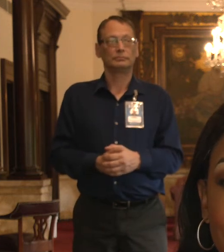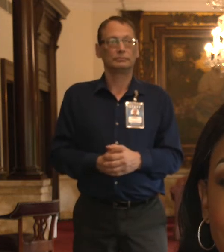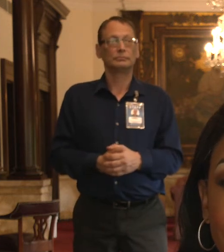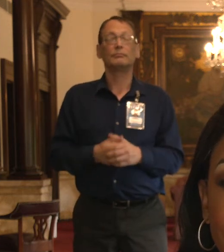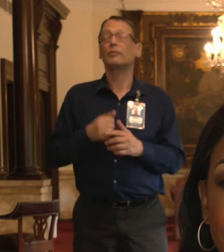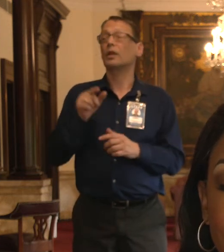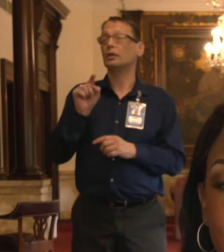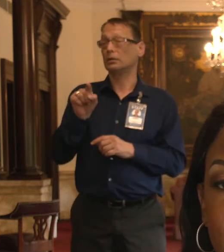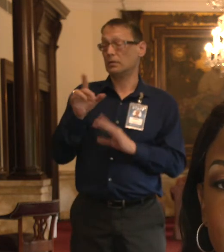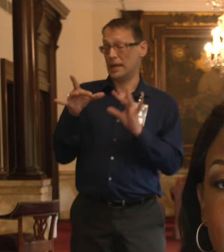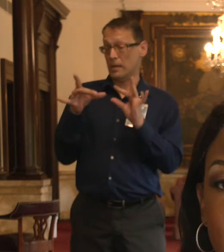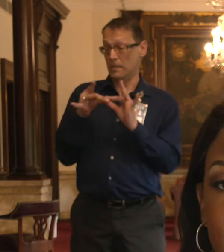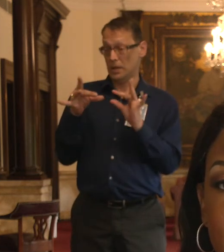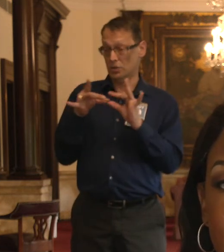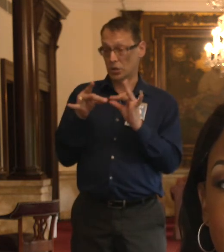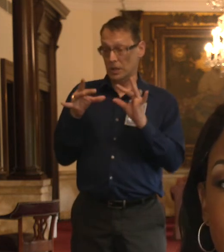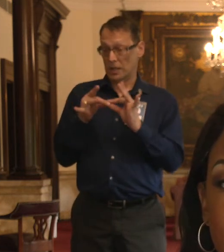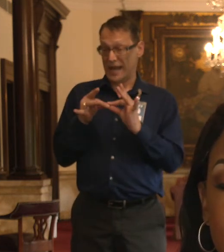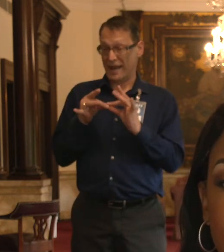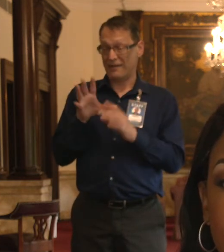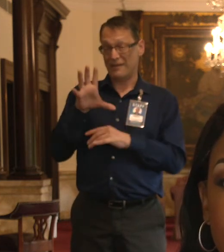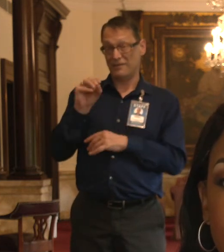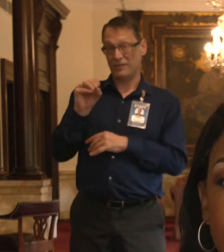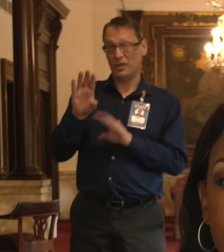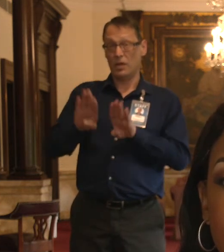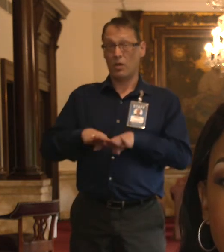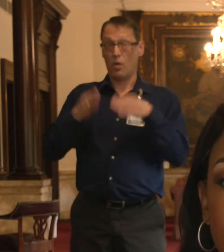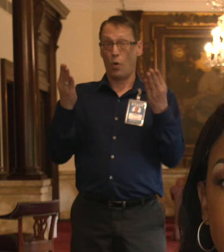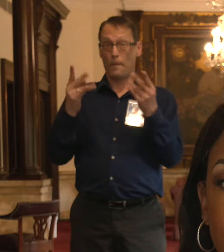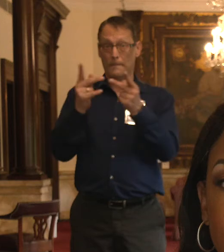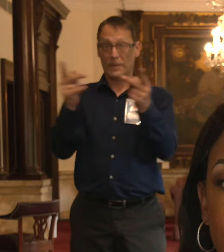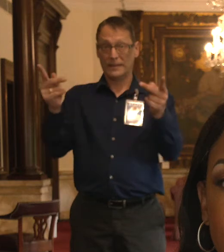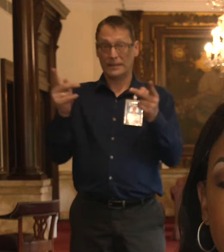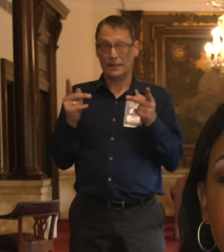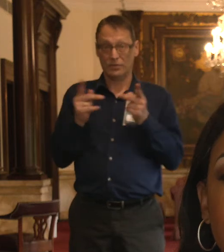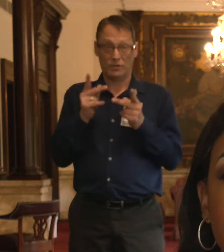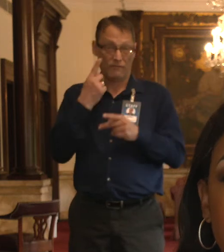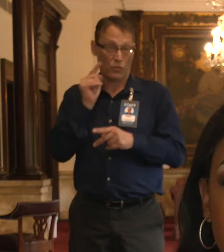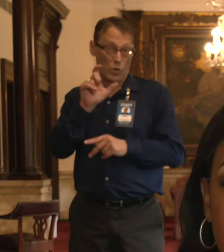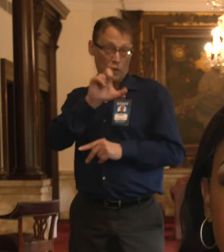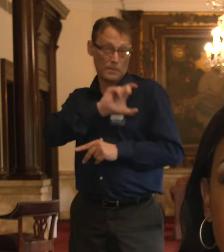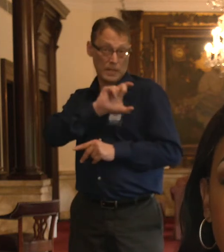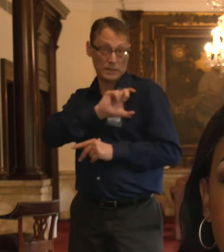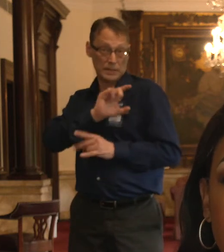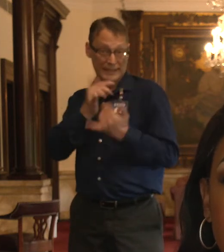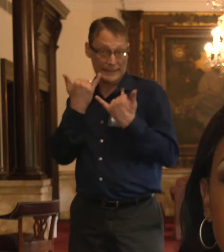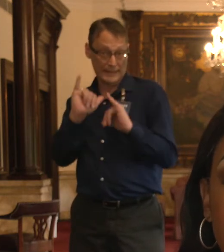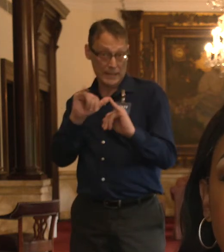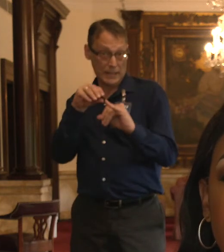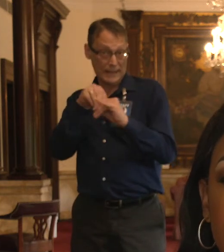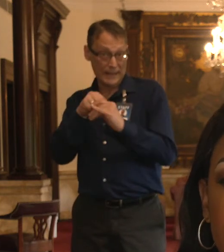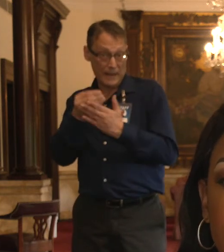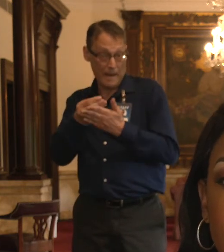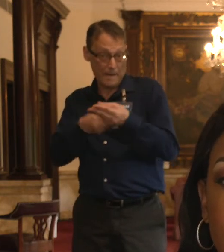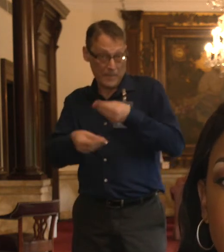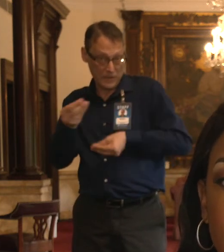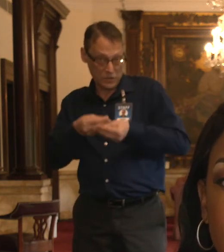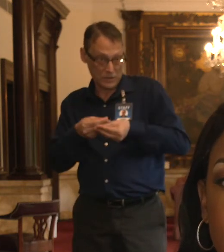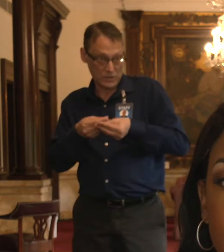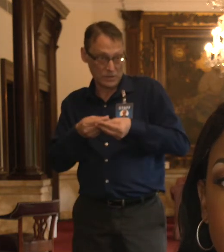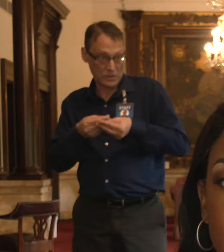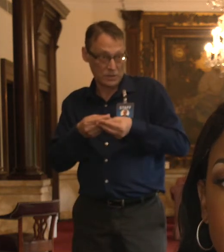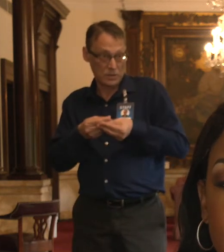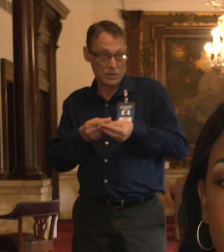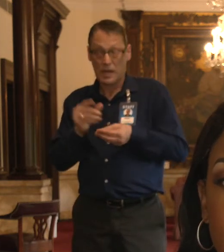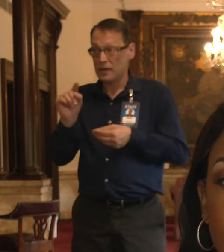You mentioned the 50 open positions for police officers still in the budget. Are those